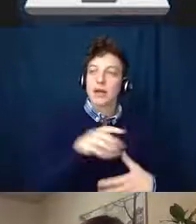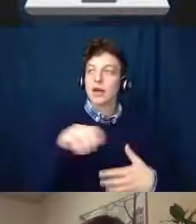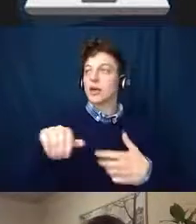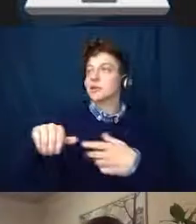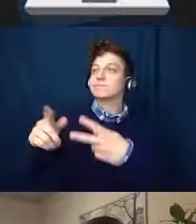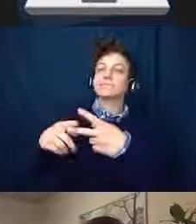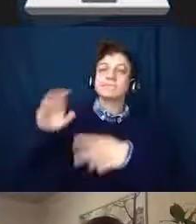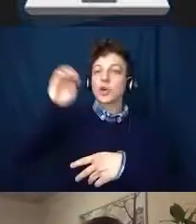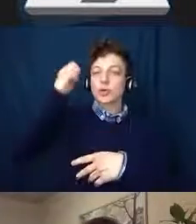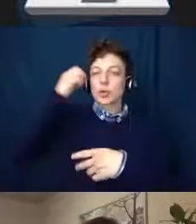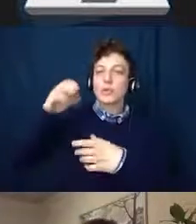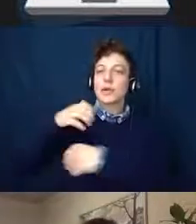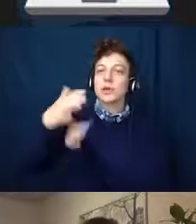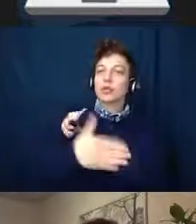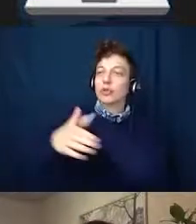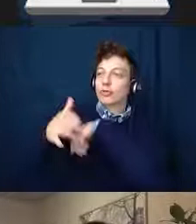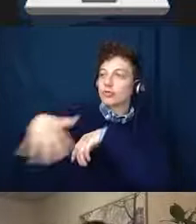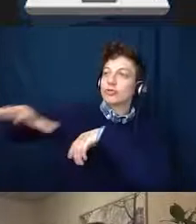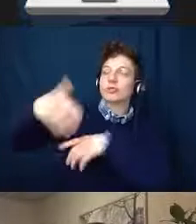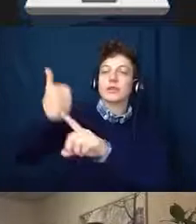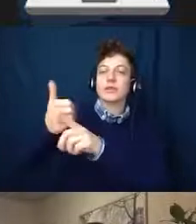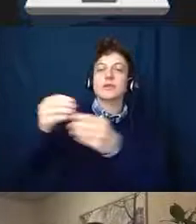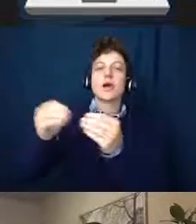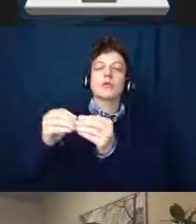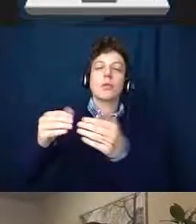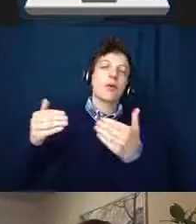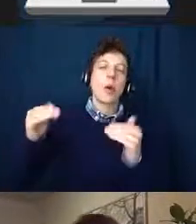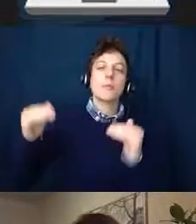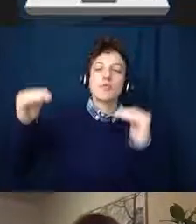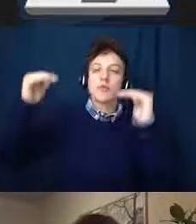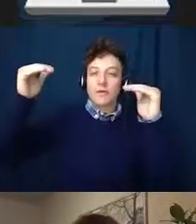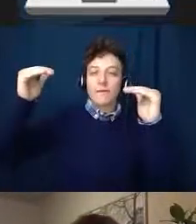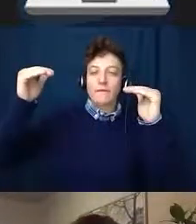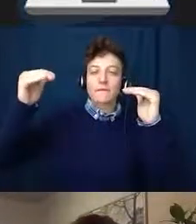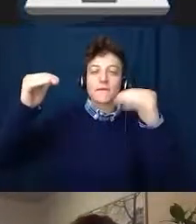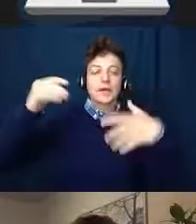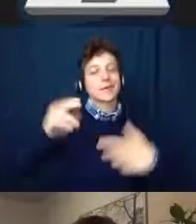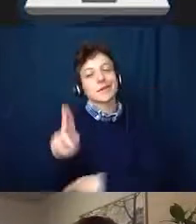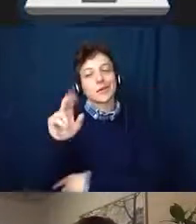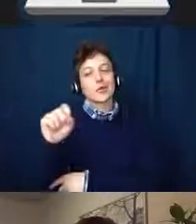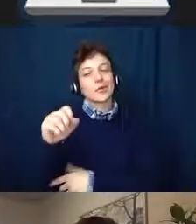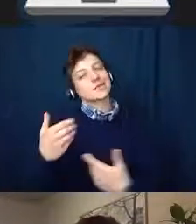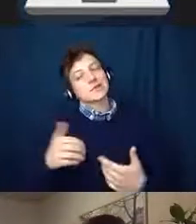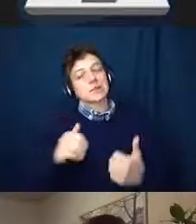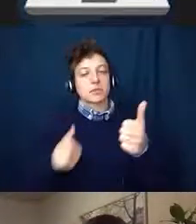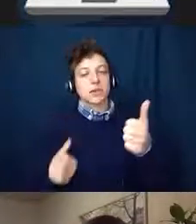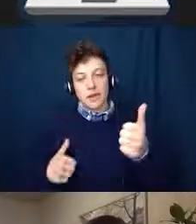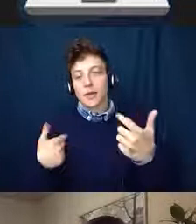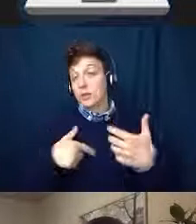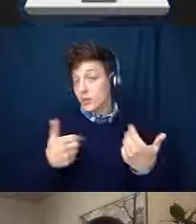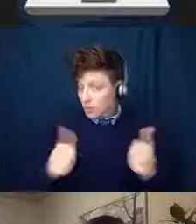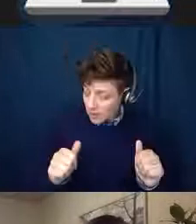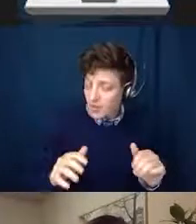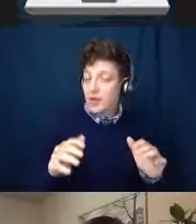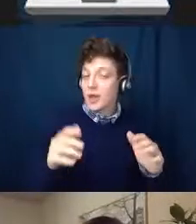their harm reduction approaches. And the US lags behind a little bit, but we're working on it. But I'm sure you can also